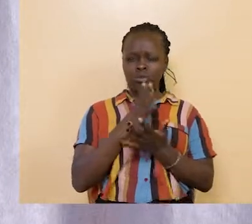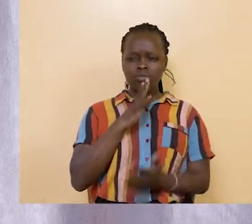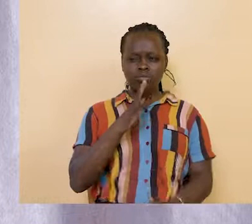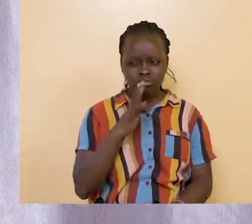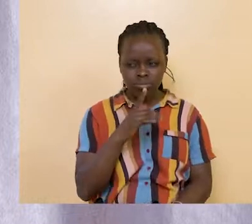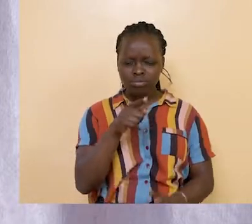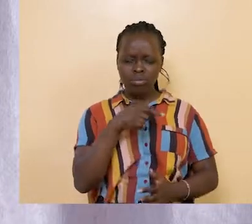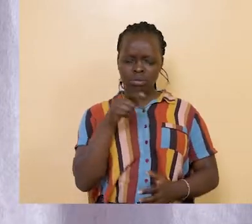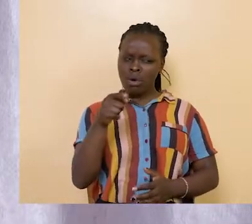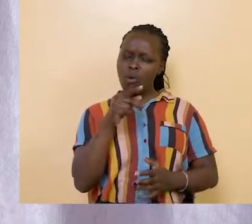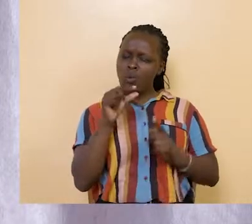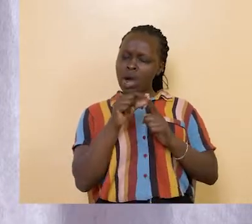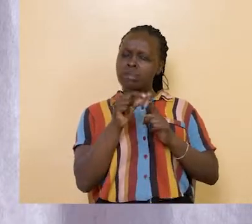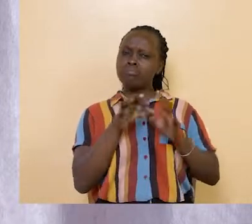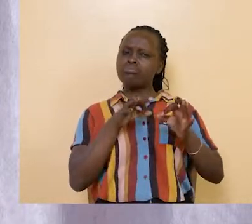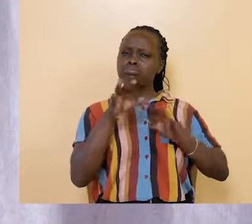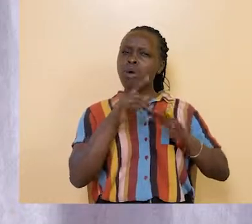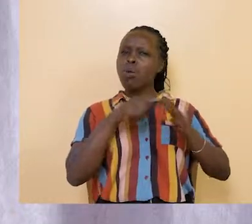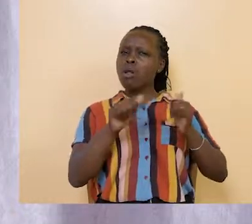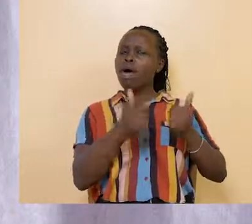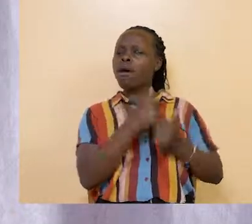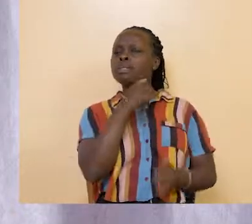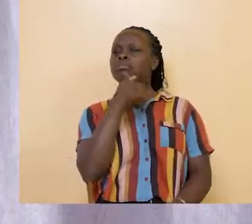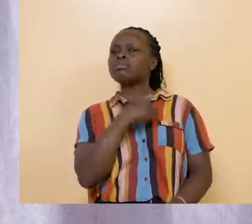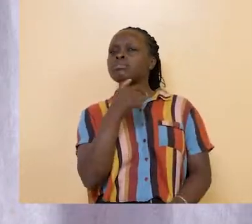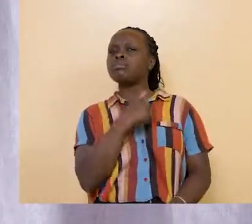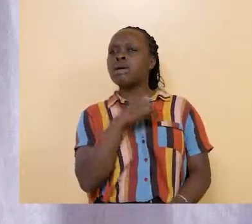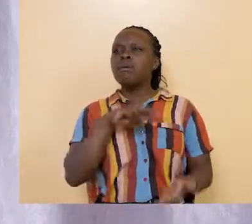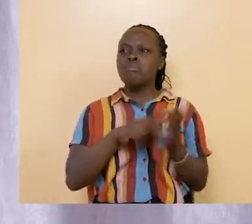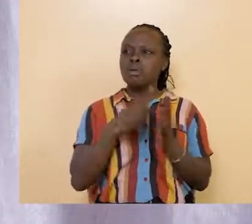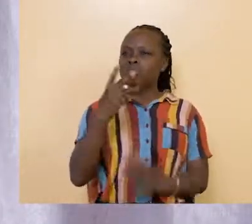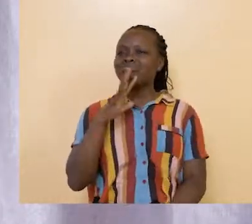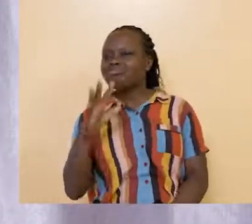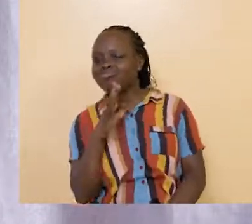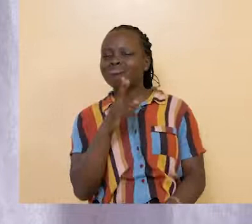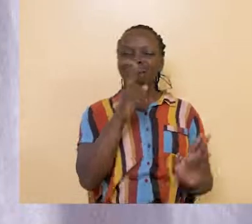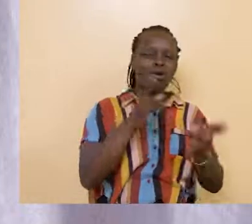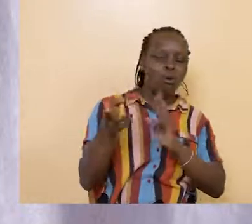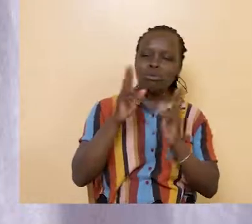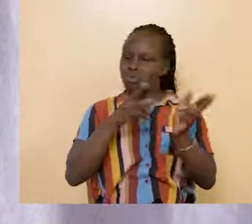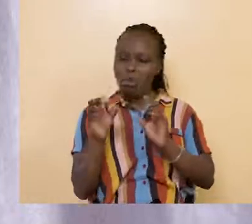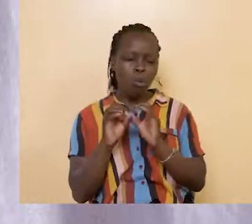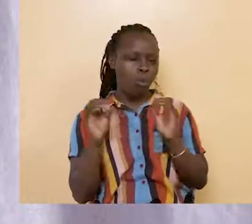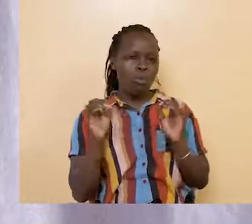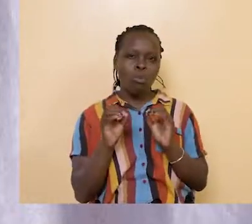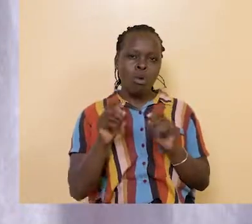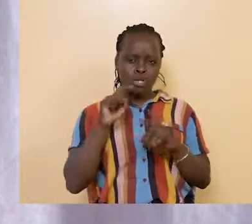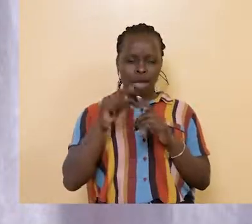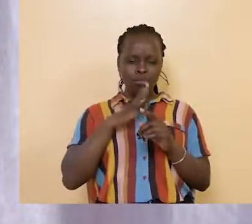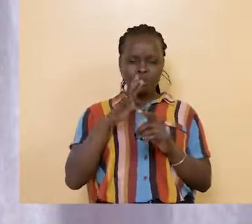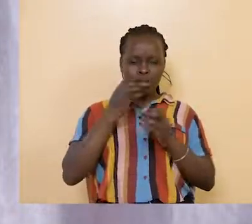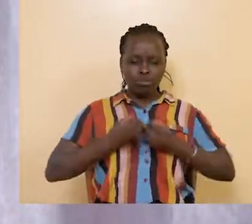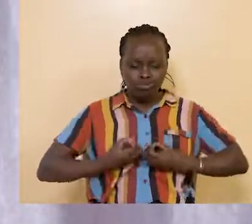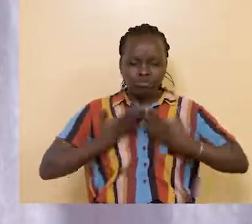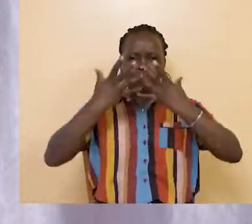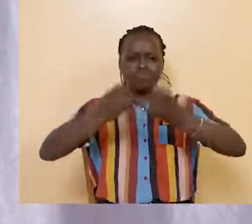really going on in our hearts. And so they're not just a function of speech or vocabulary. And I like me some good